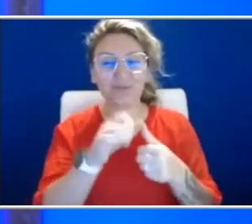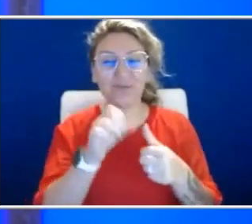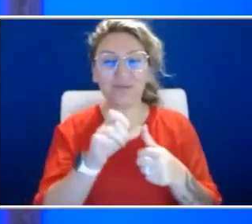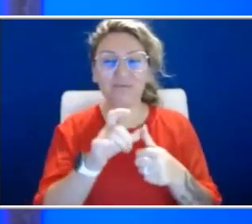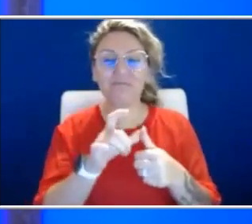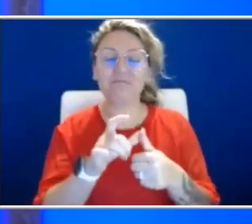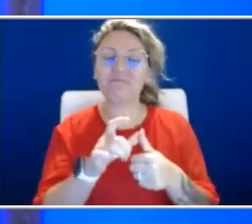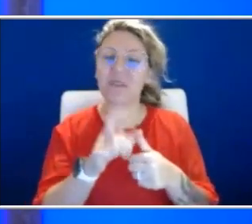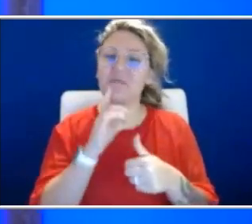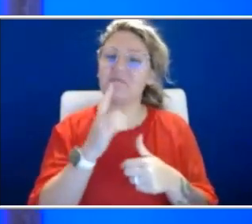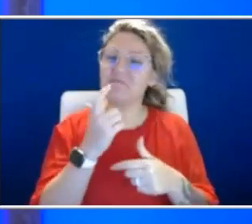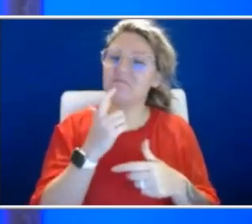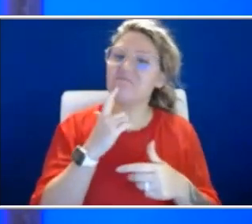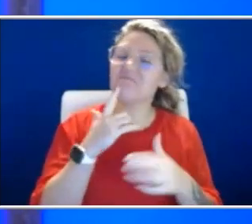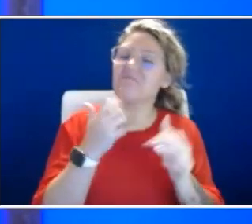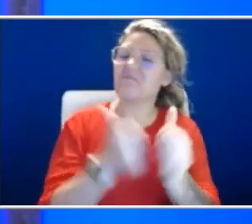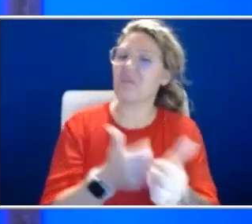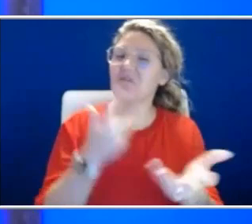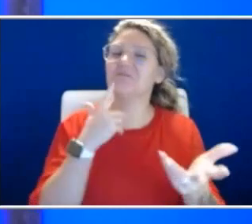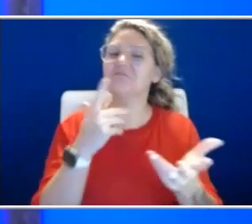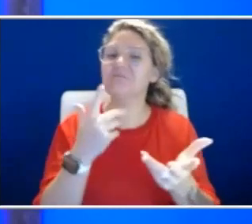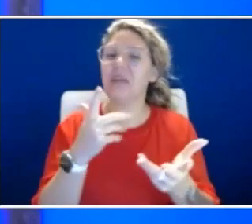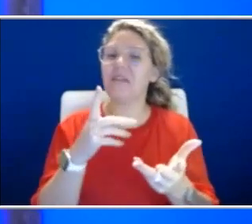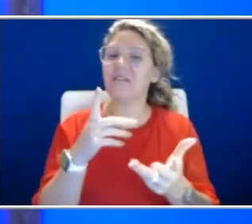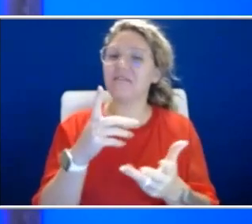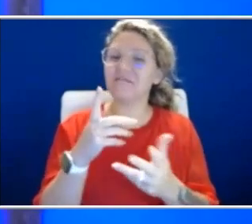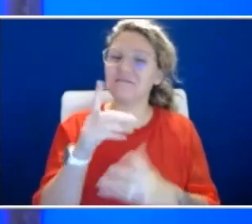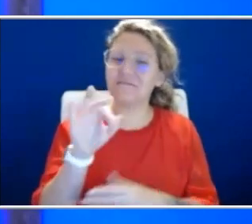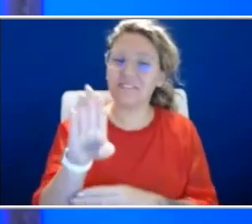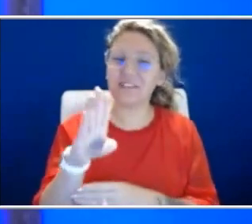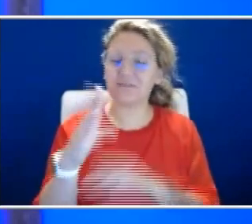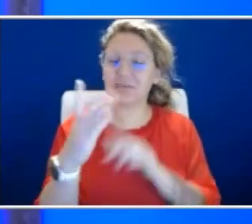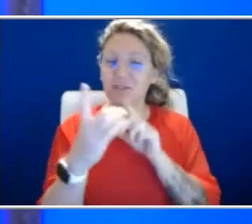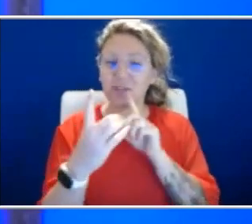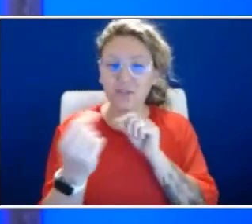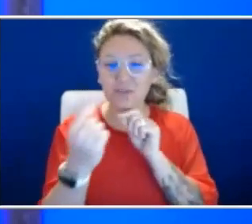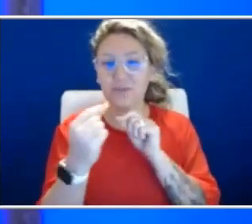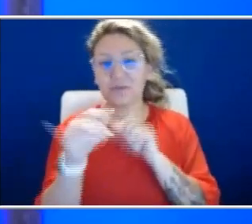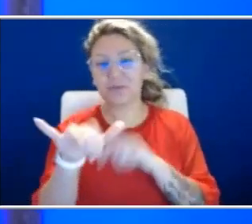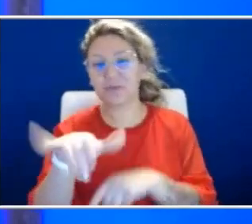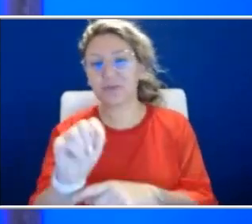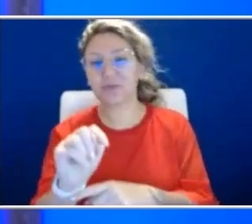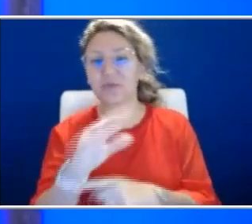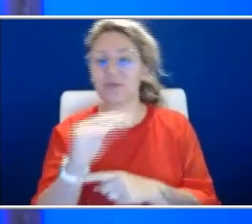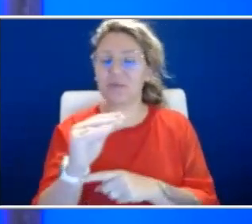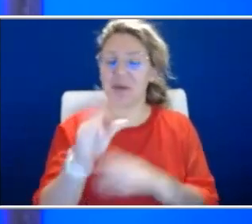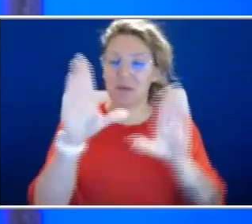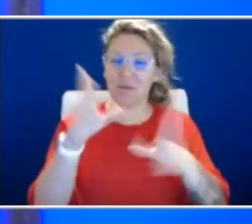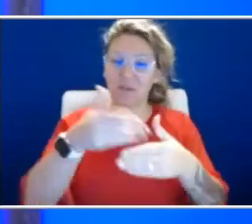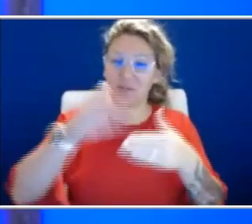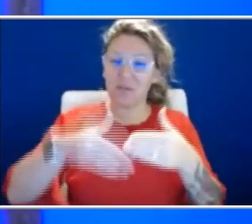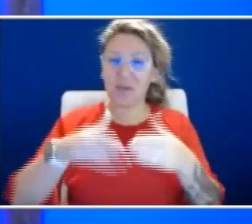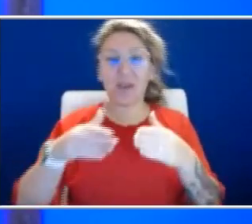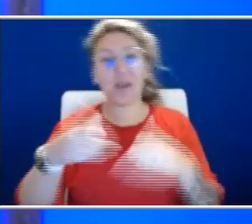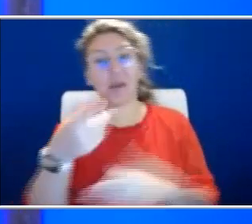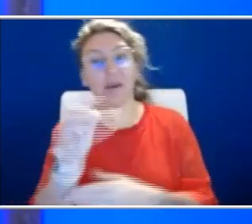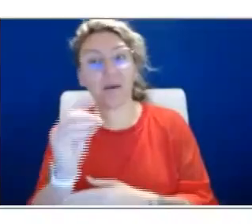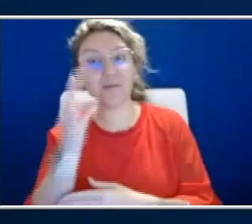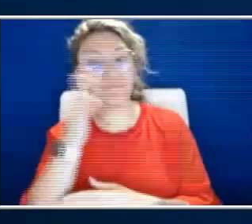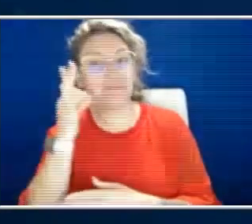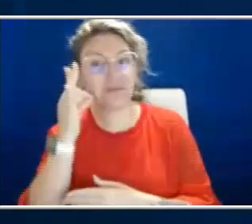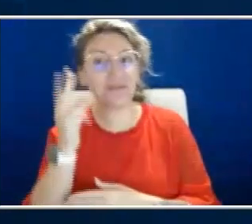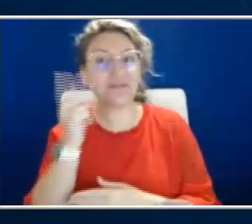by logging on to Facebook, YouTube, and Twitter. Go out and make it a great weekend, and go Chiefs. We will see you right back here Monday at 8